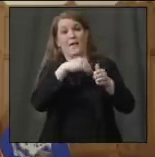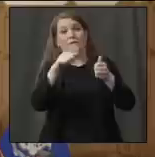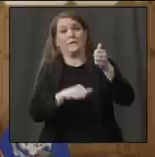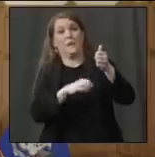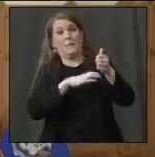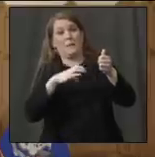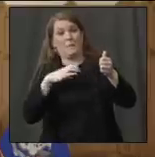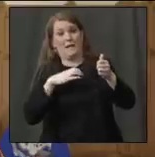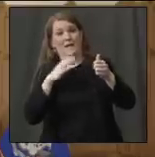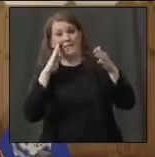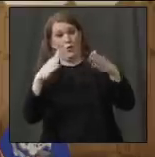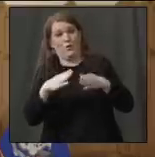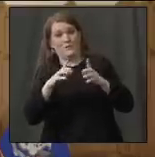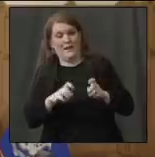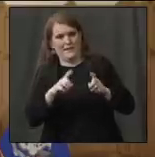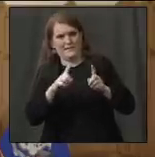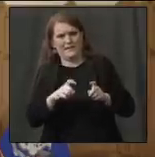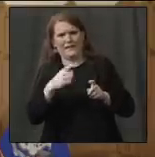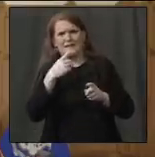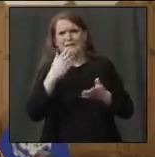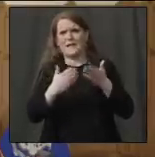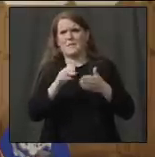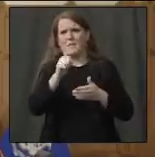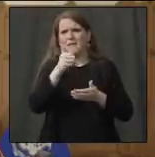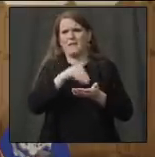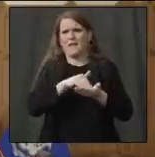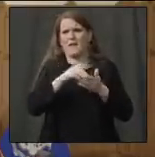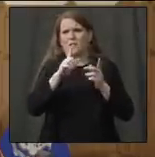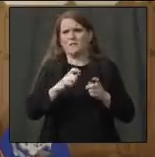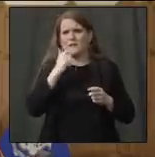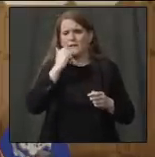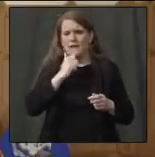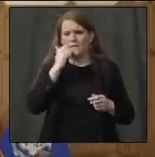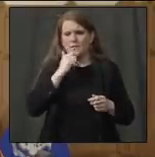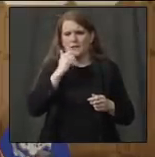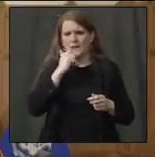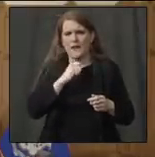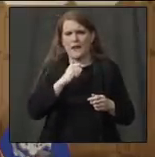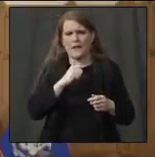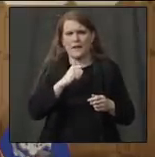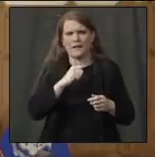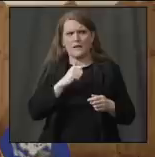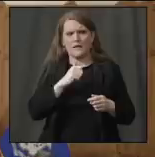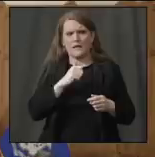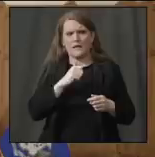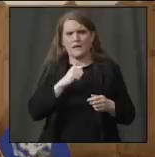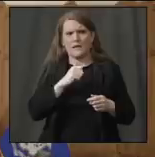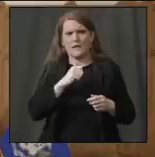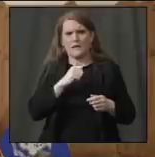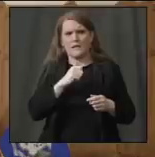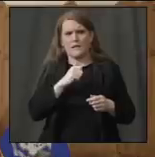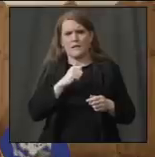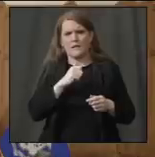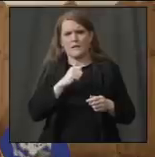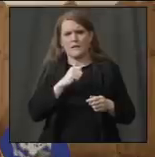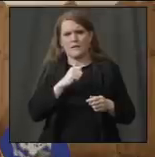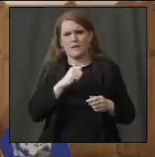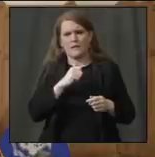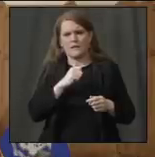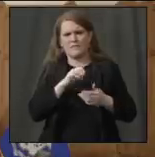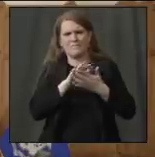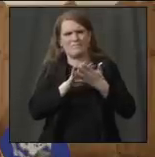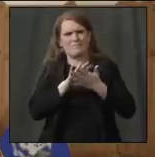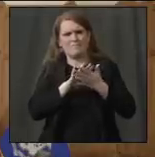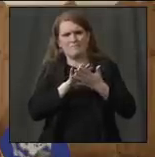a day. The DAS response doesn't dispute that person says it, but says that a